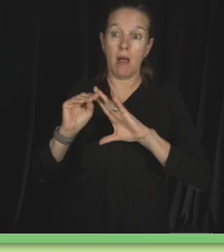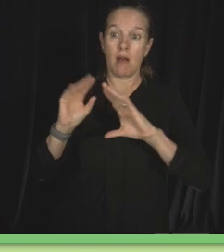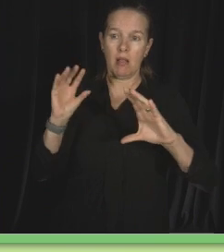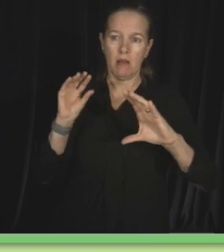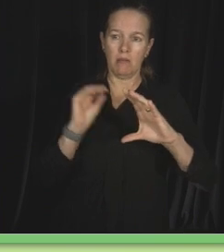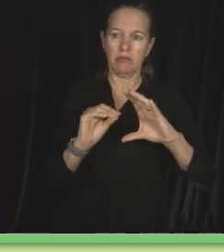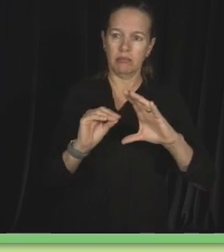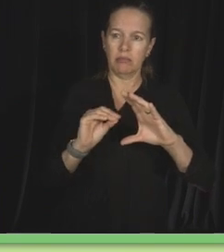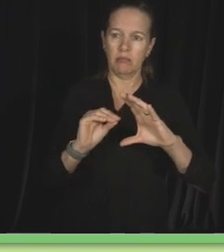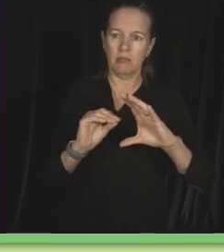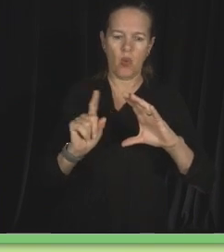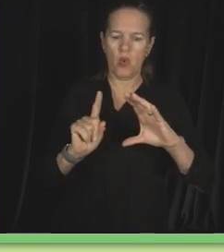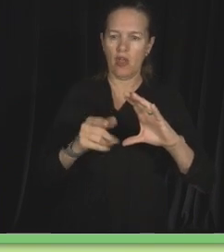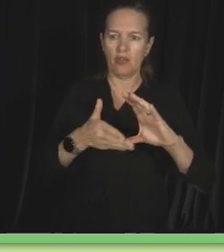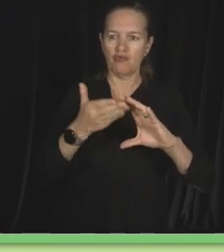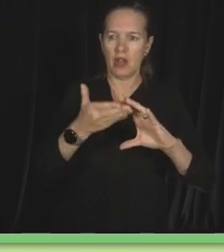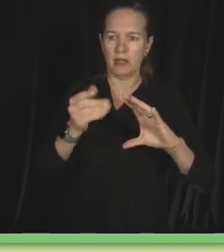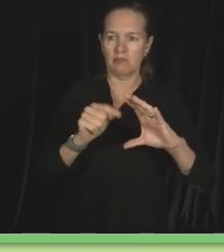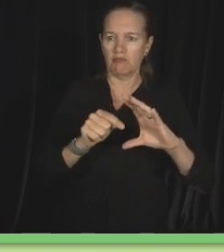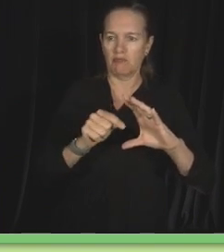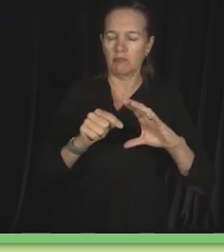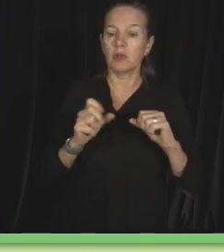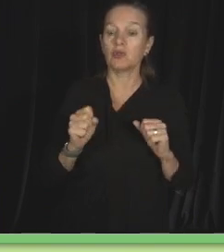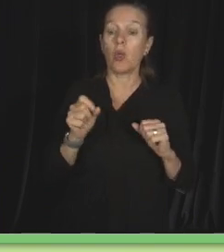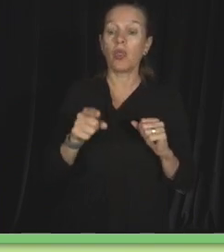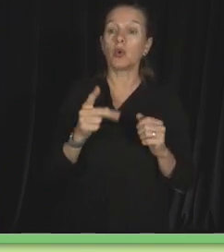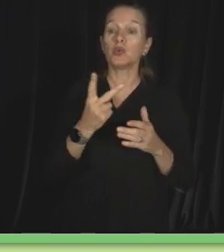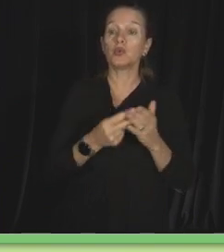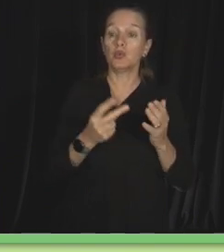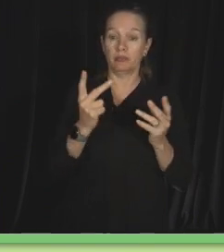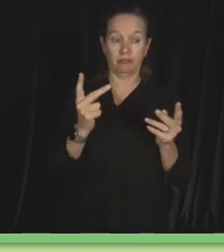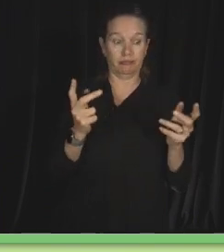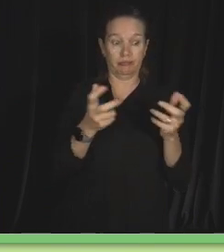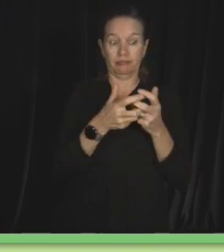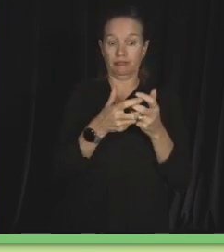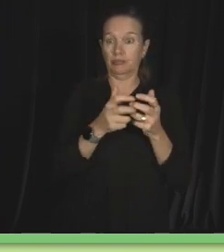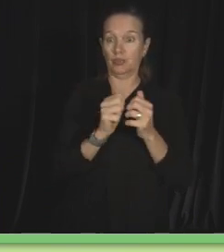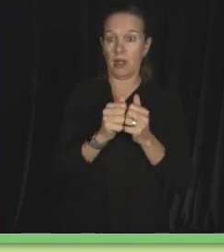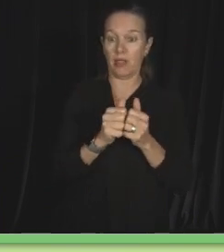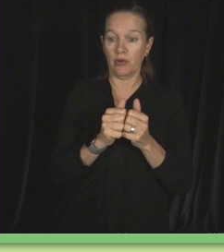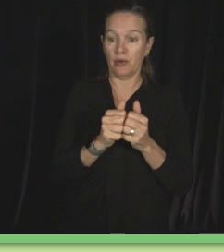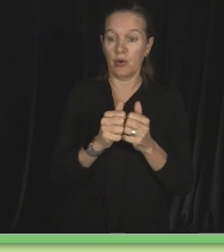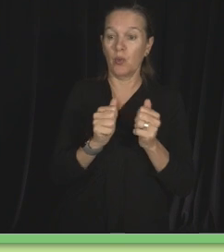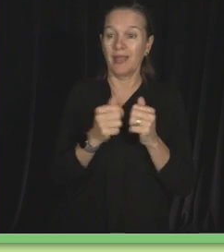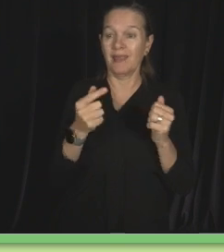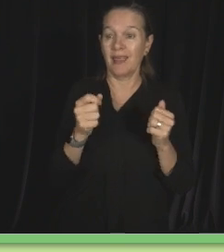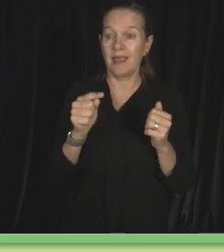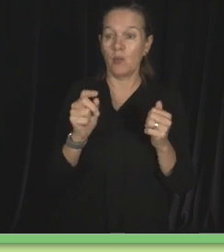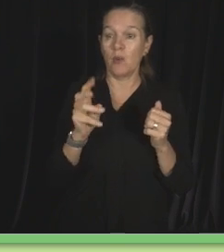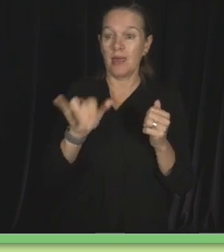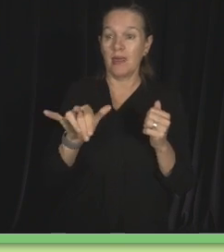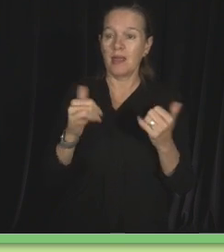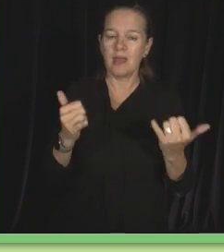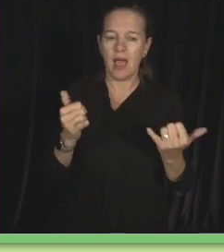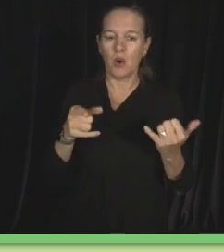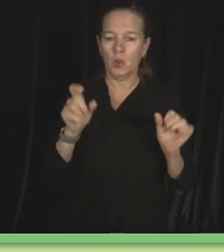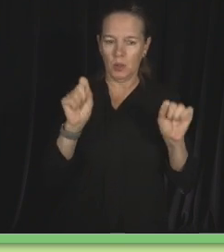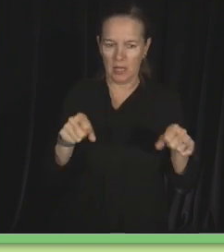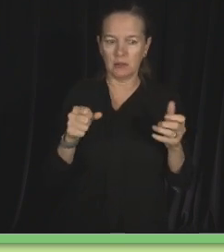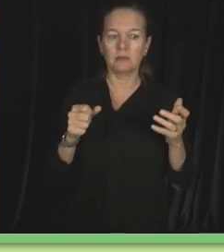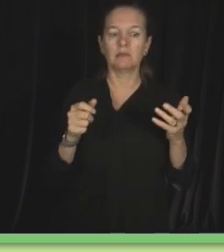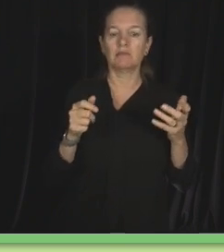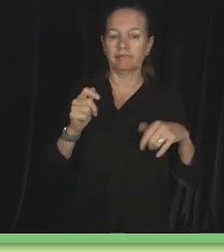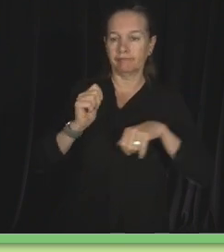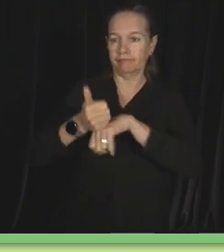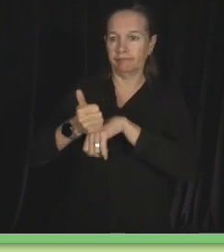running. If you pair these two projects together with things like an inferencing gateway, you can now serve models, place them